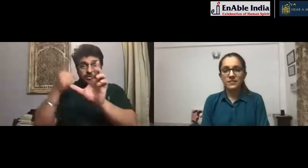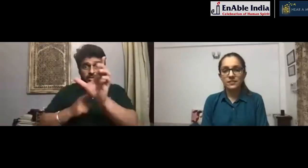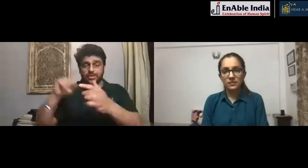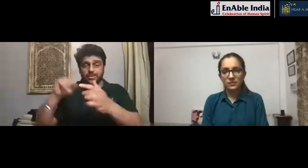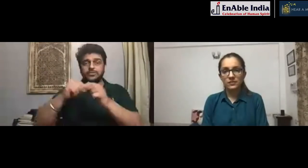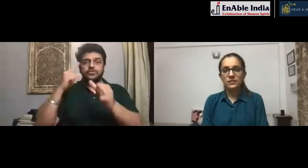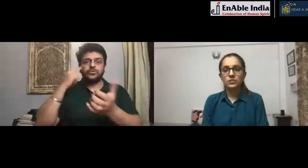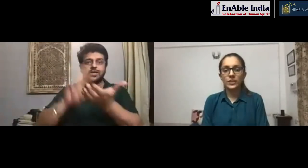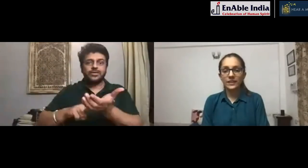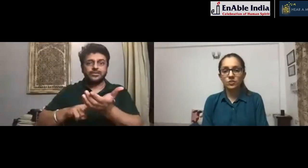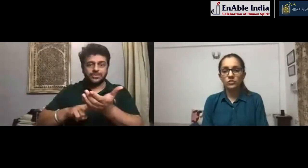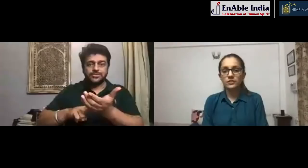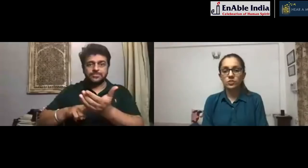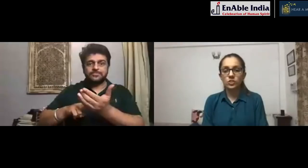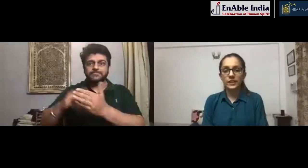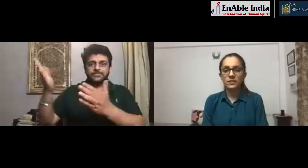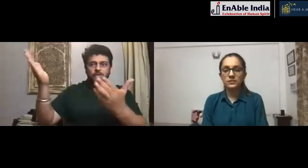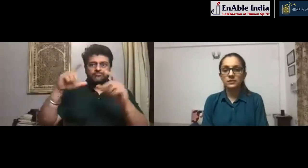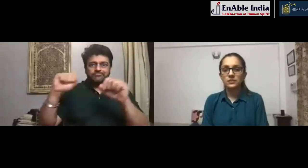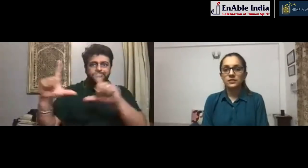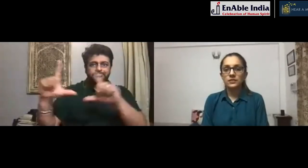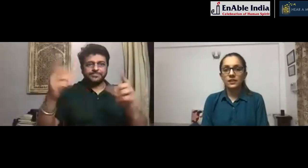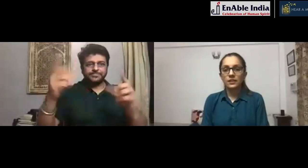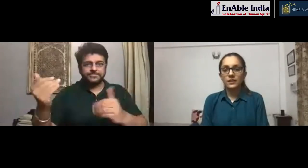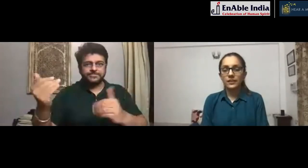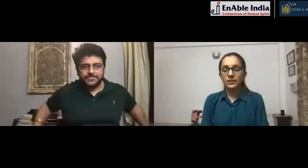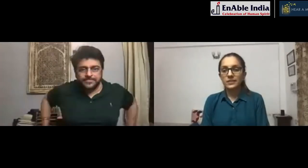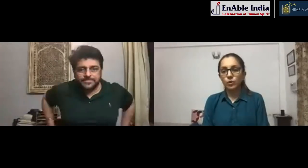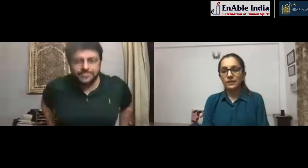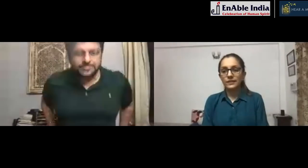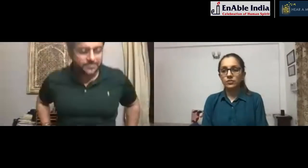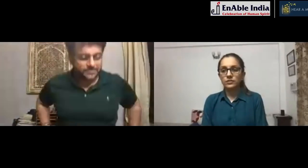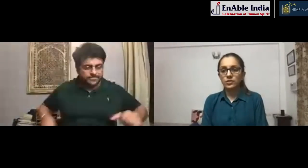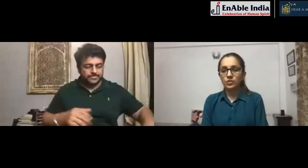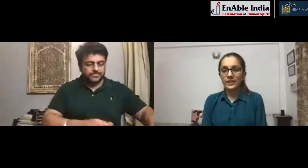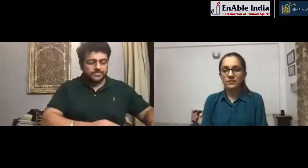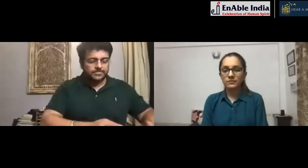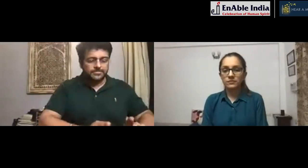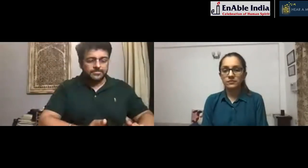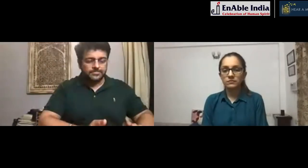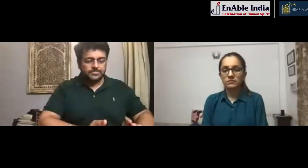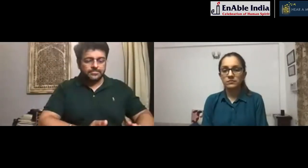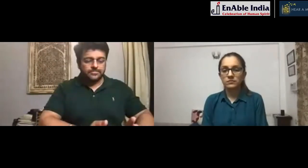Sanjay Jain. Dr. Sanjay Jain. Can we please spotlight Dr. Sanjay Jain?